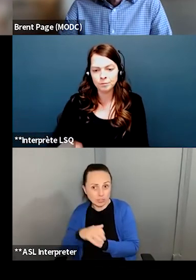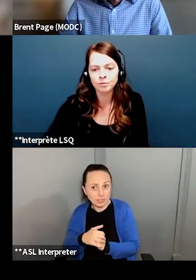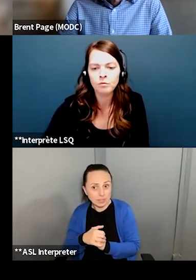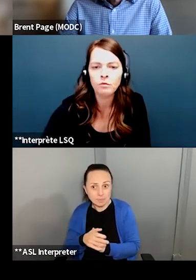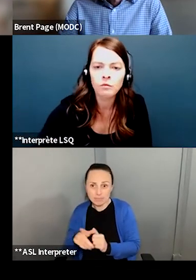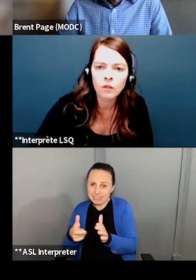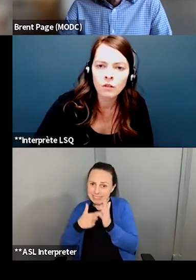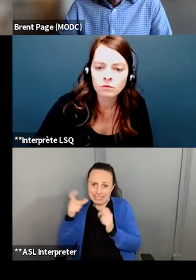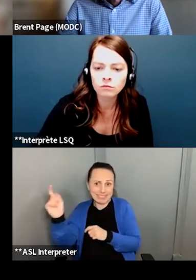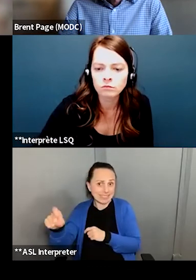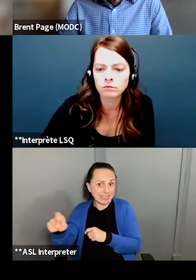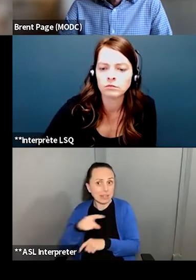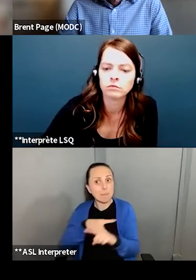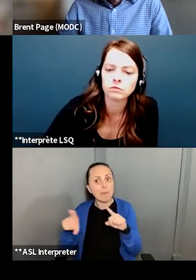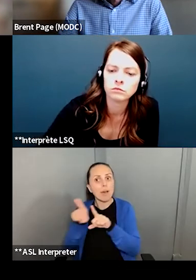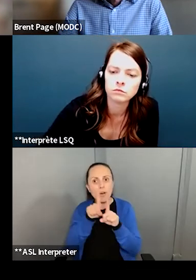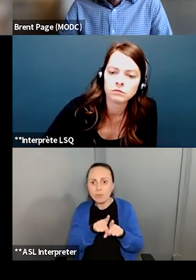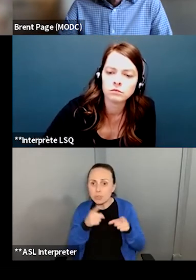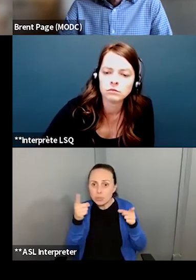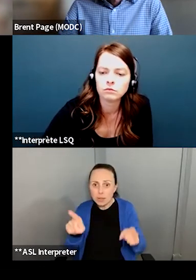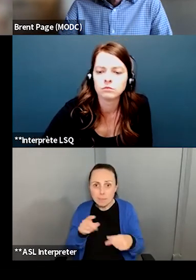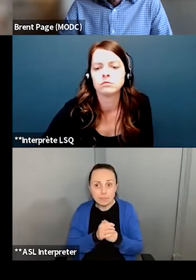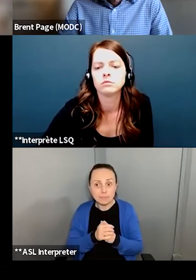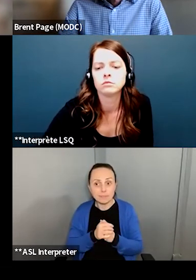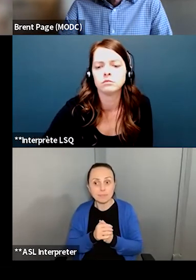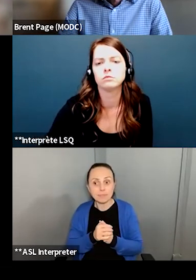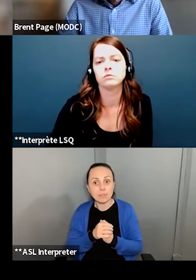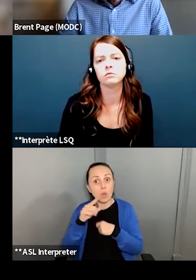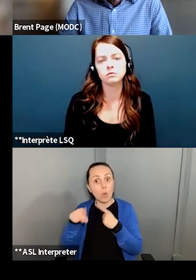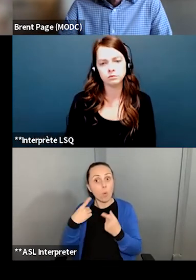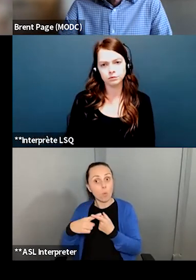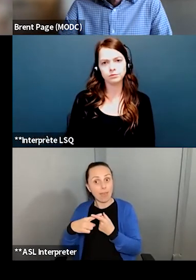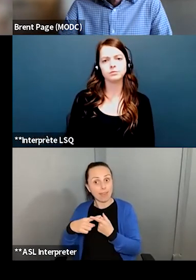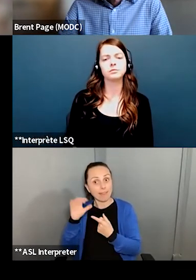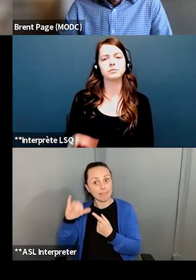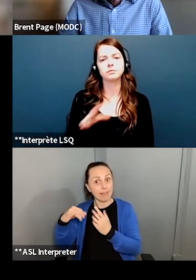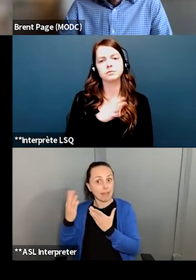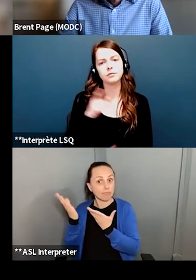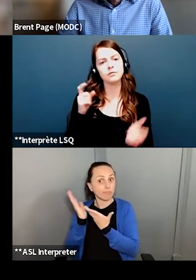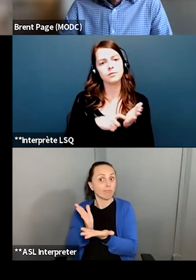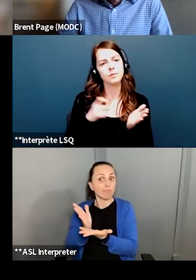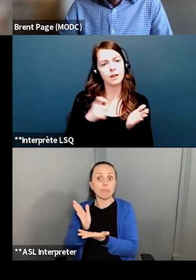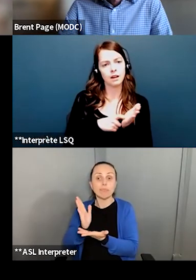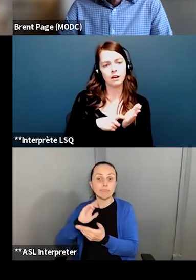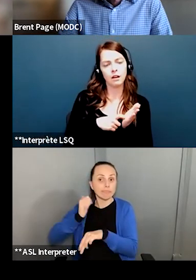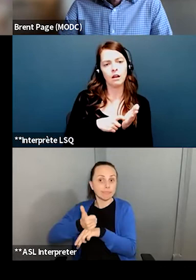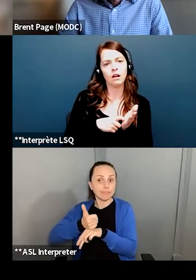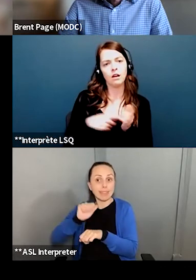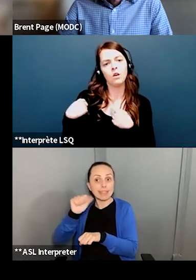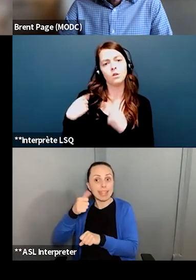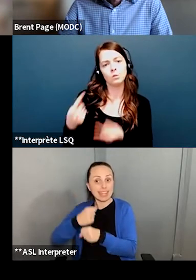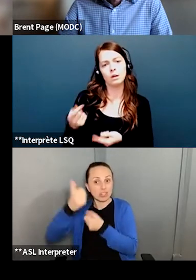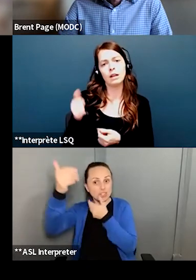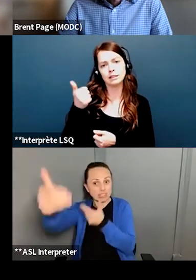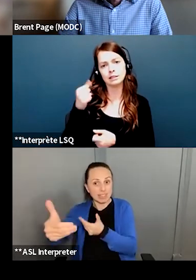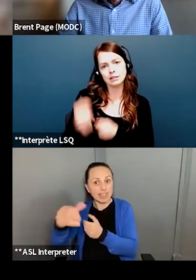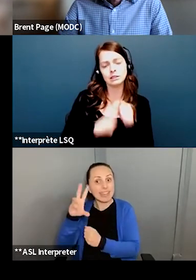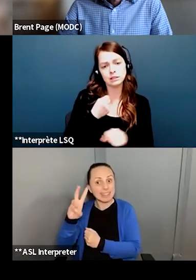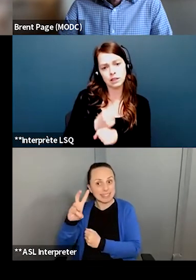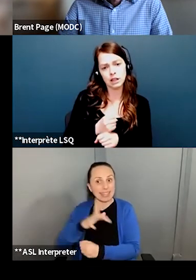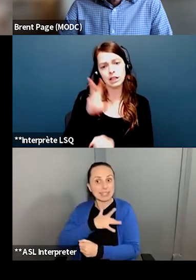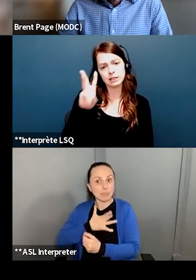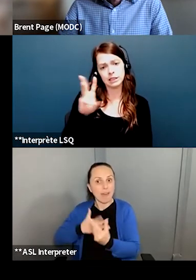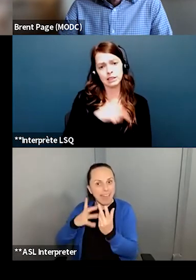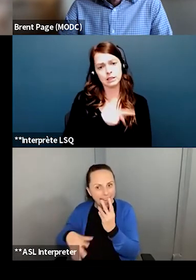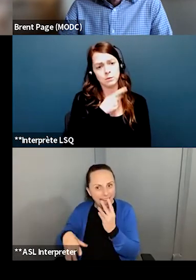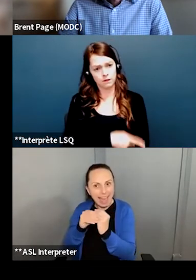it. But what also happened was that when that was brought in, within 10 years, 6 provinces added